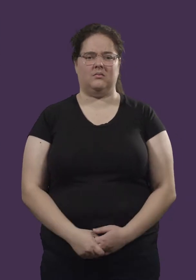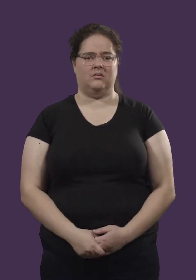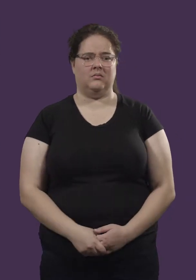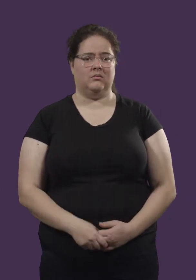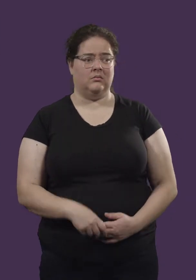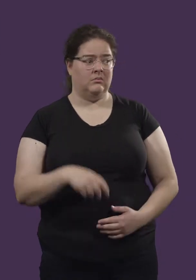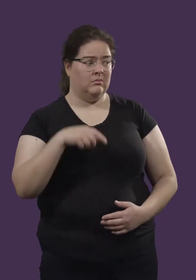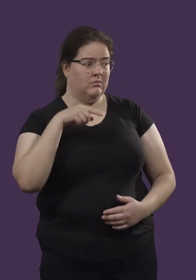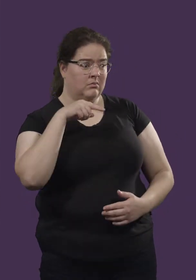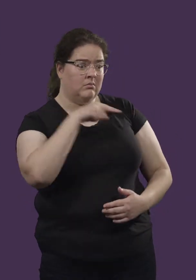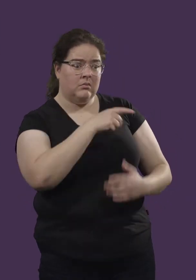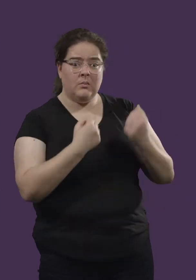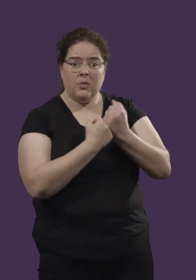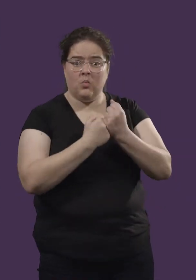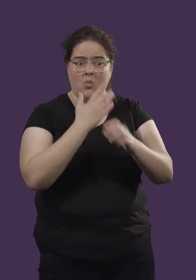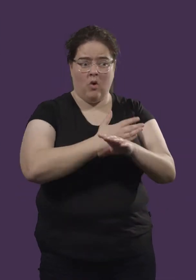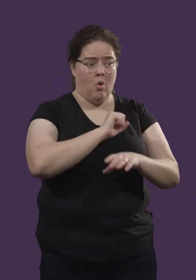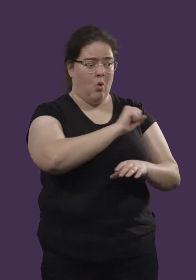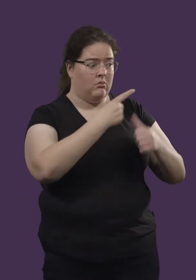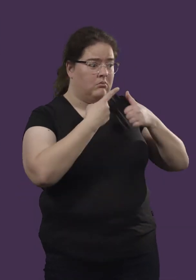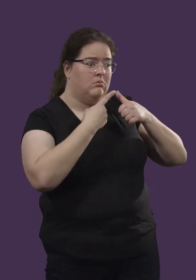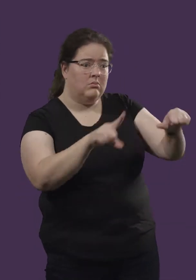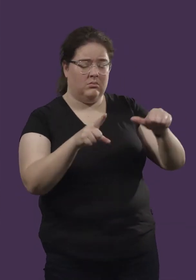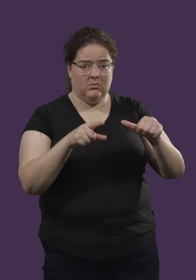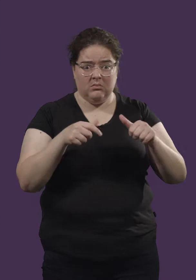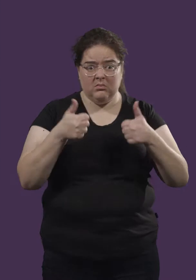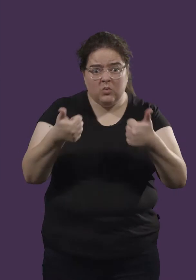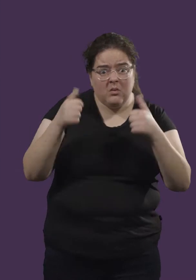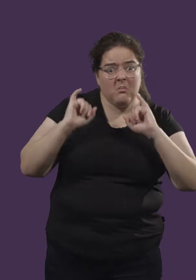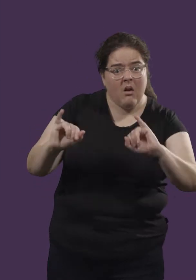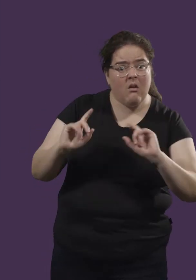How was Kerry's support worker's response to the situation?